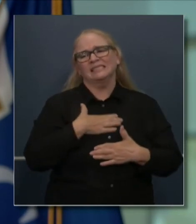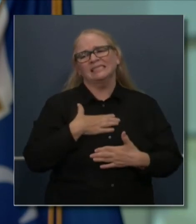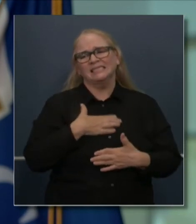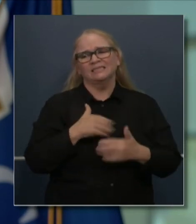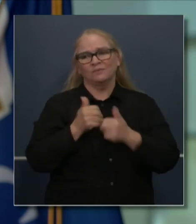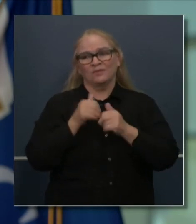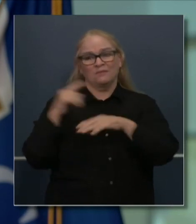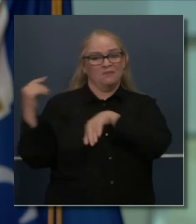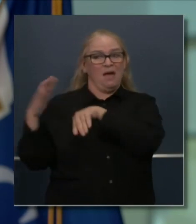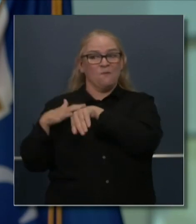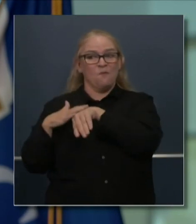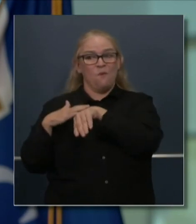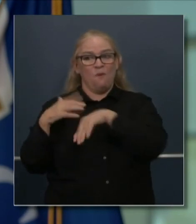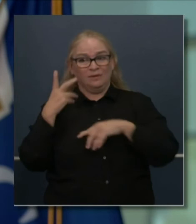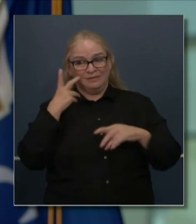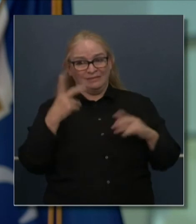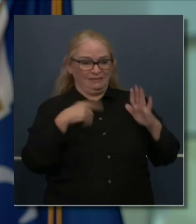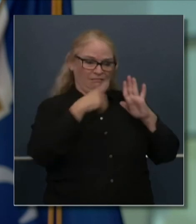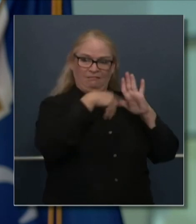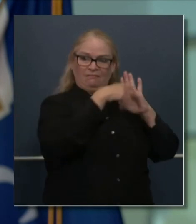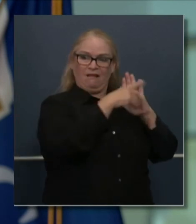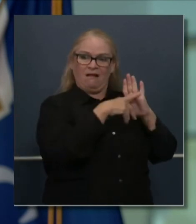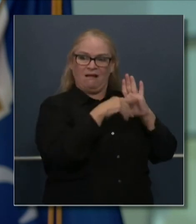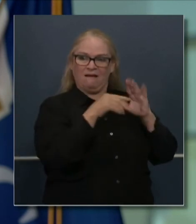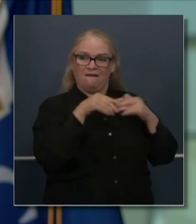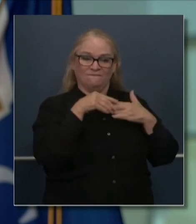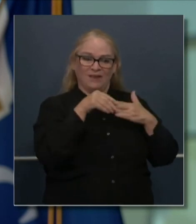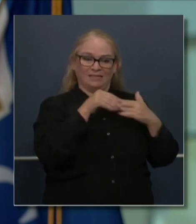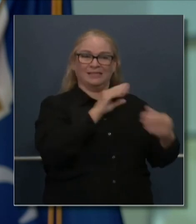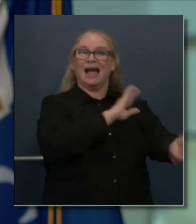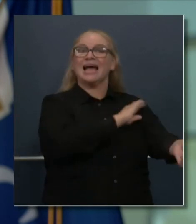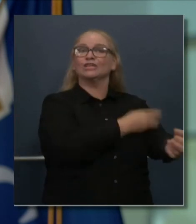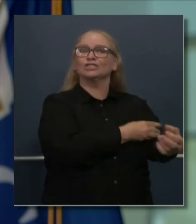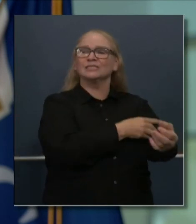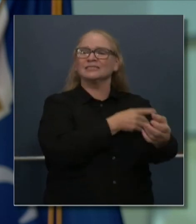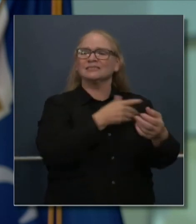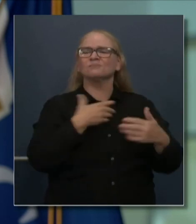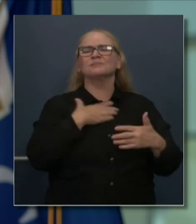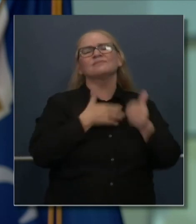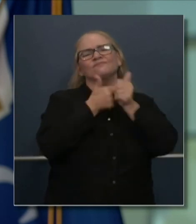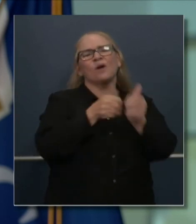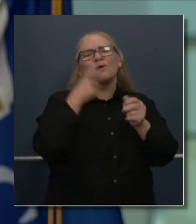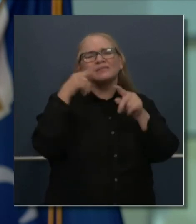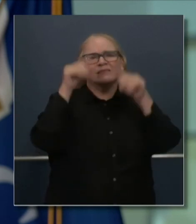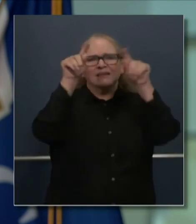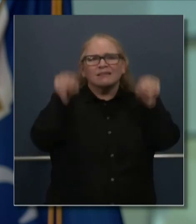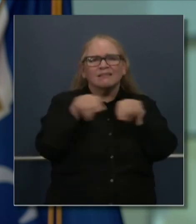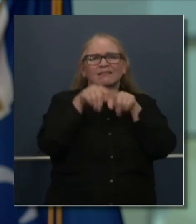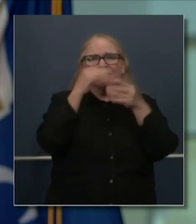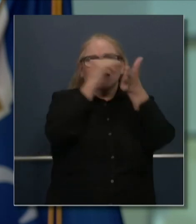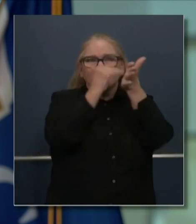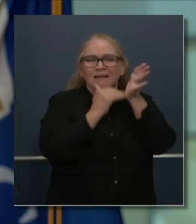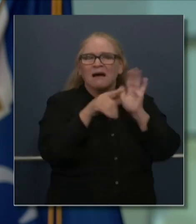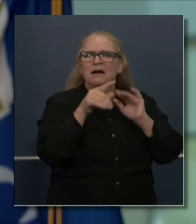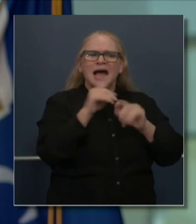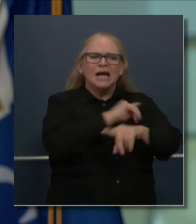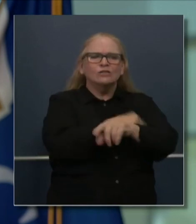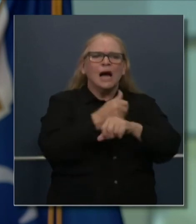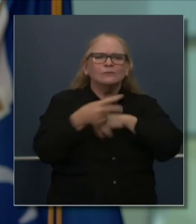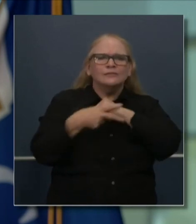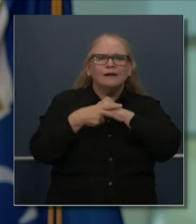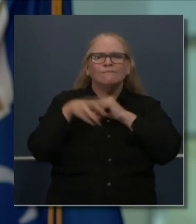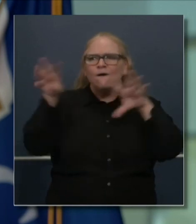to really take advantage of this opportunity, not only to participate in helping us mitigate this